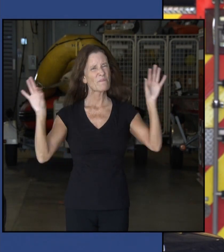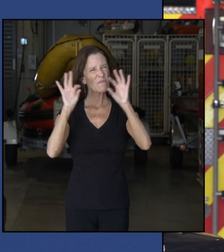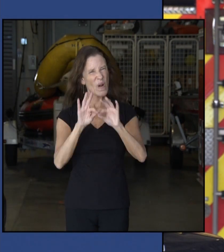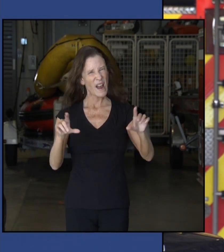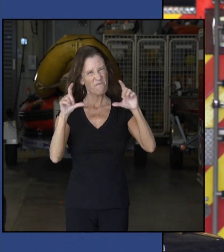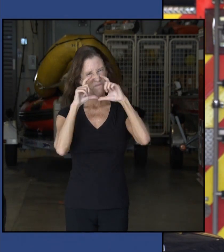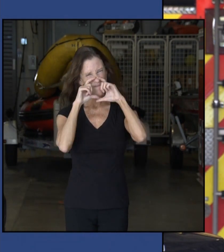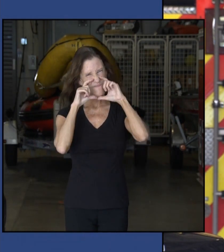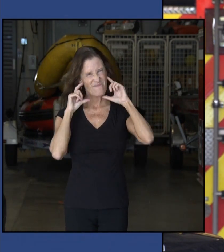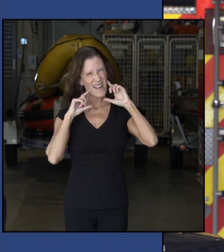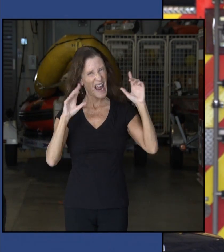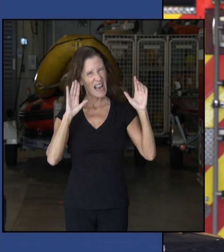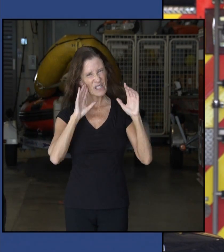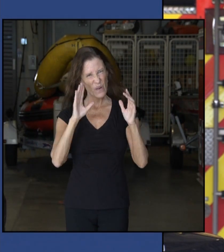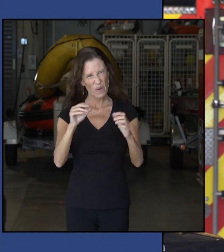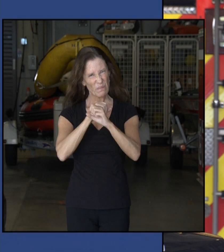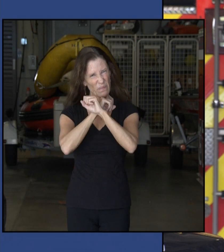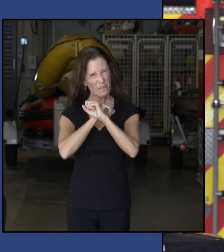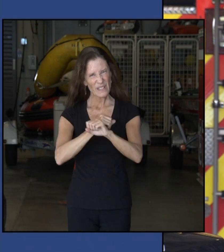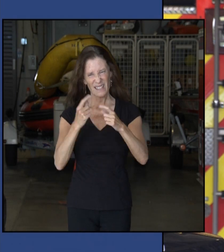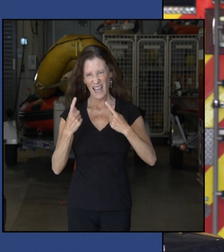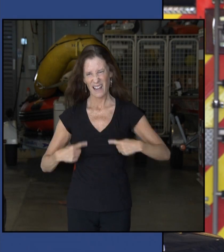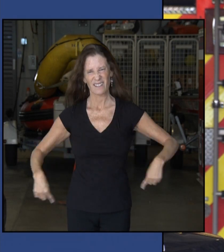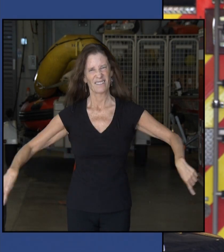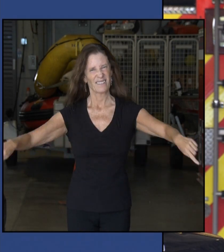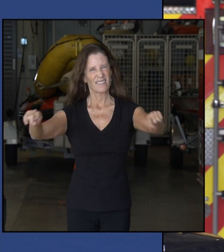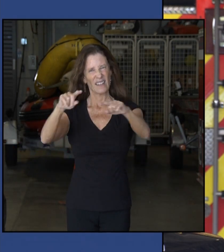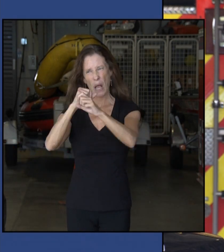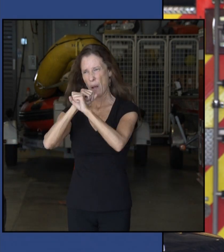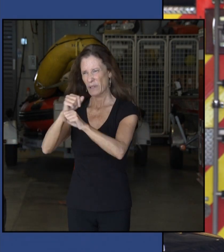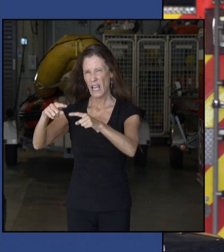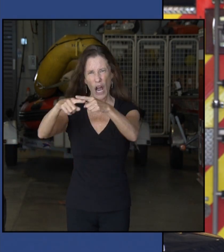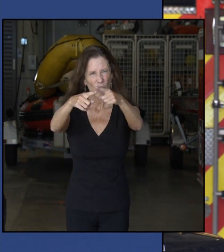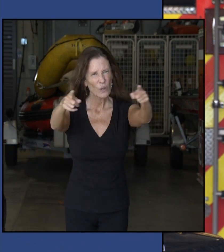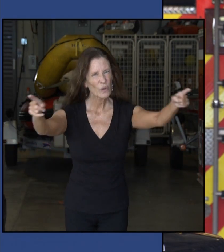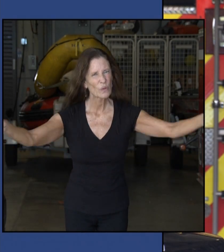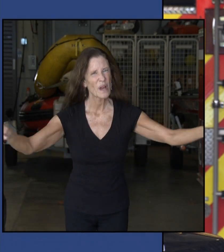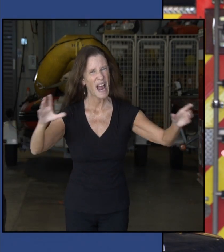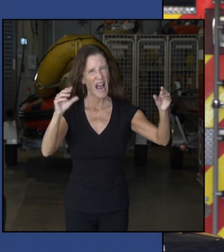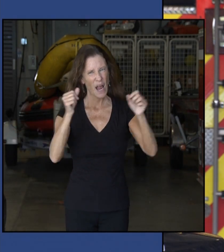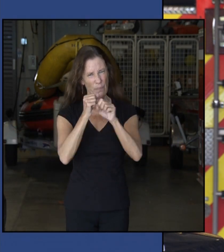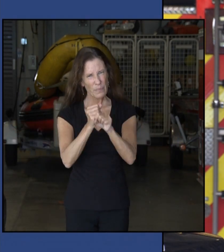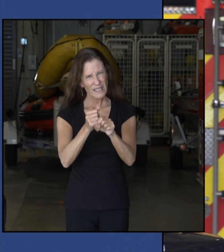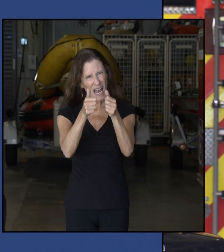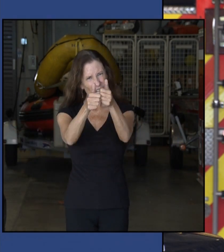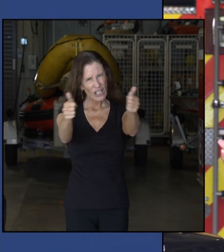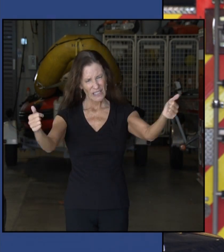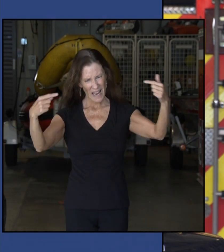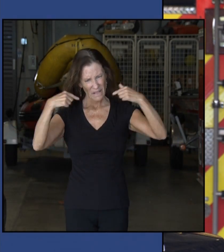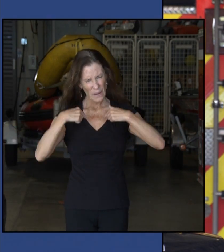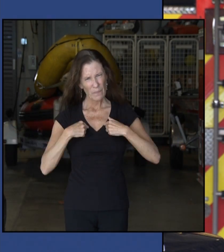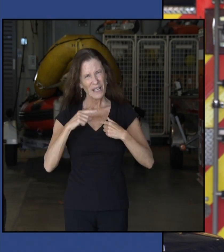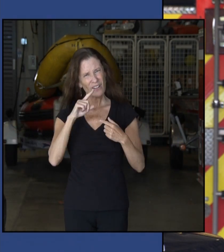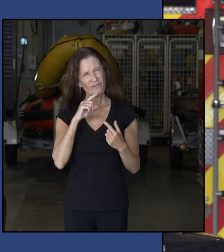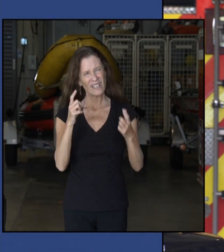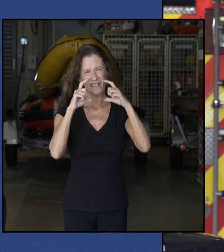mask, you're protecting me. It's the ultimate in actually a kind and decent gesture. You're paying